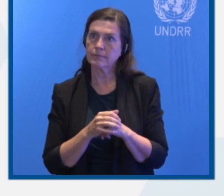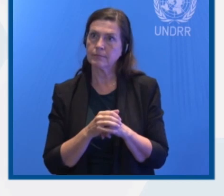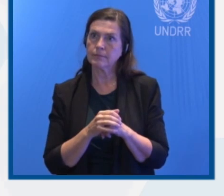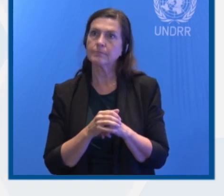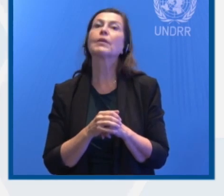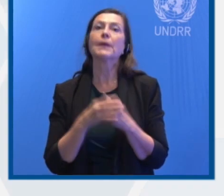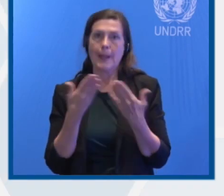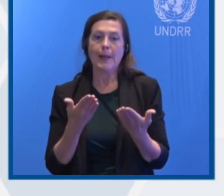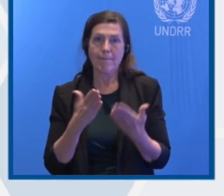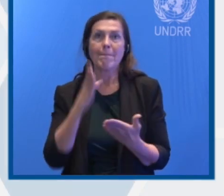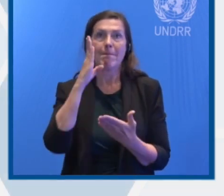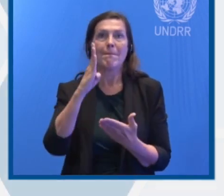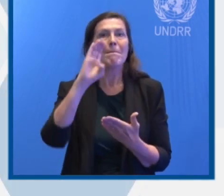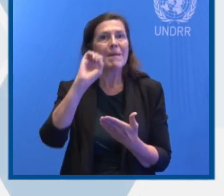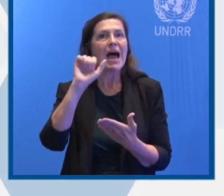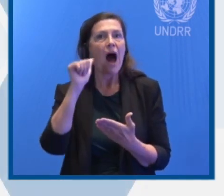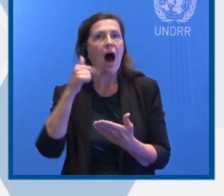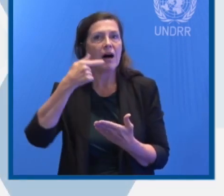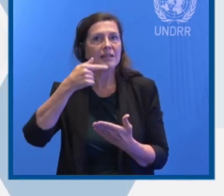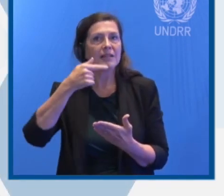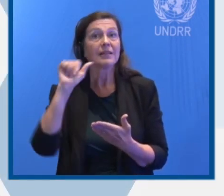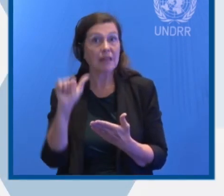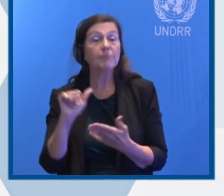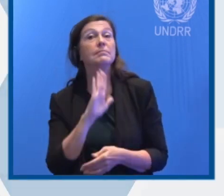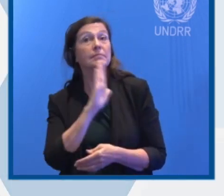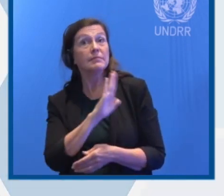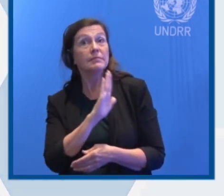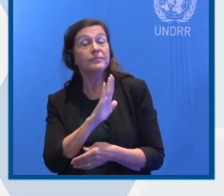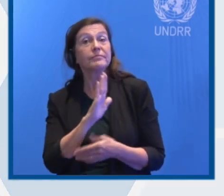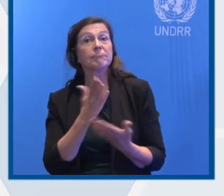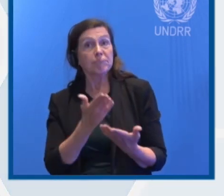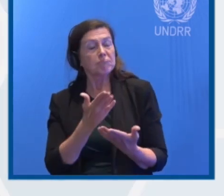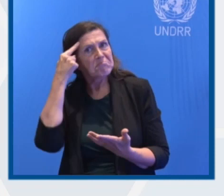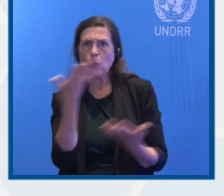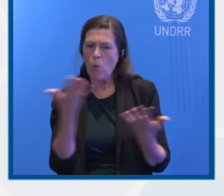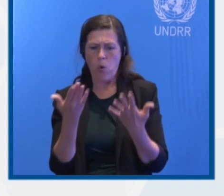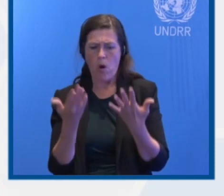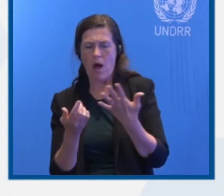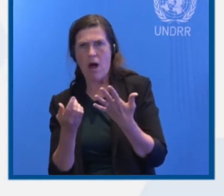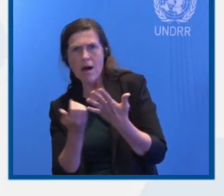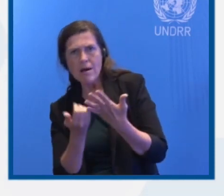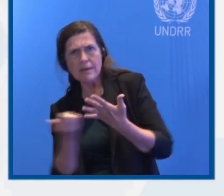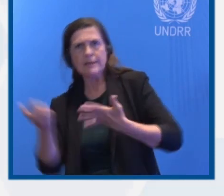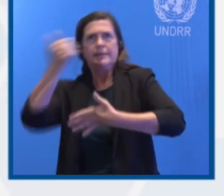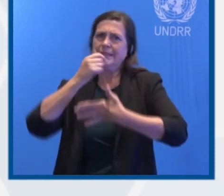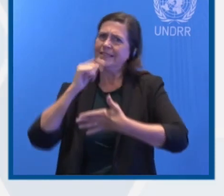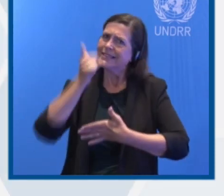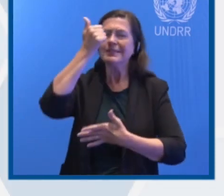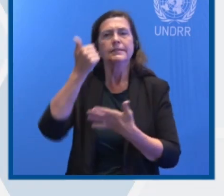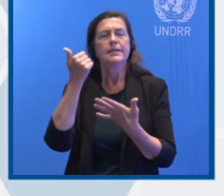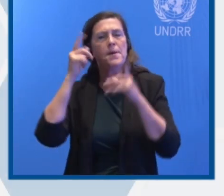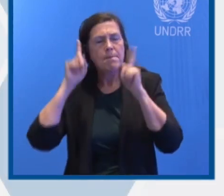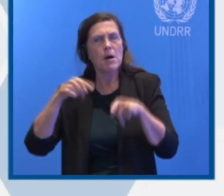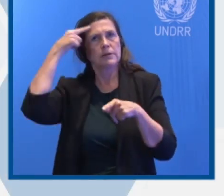key regulatory and policy changes that need to happen in order to promote resilience of